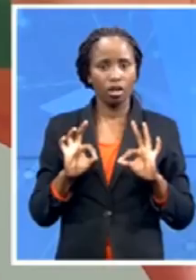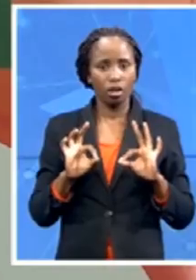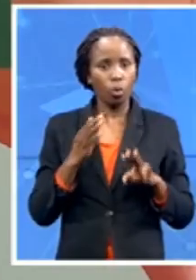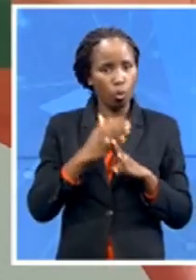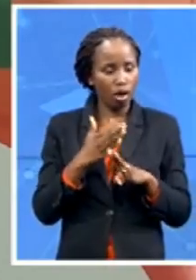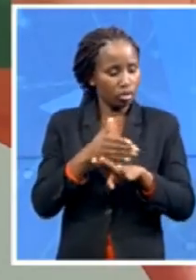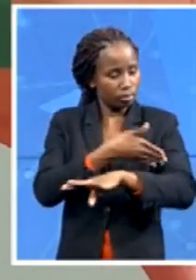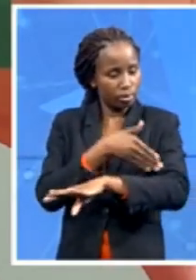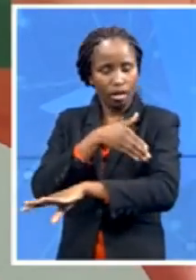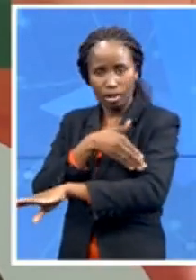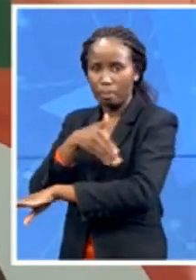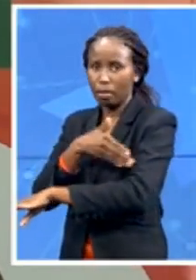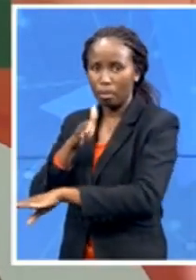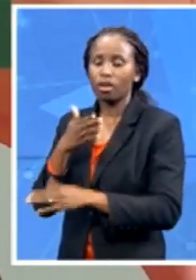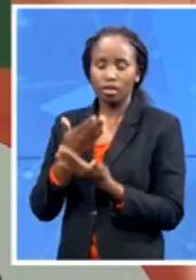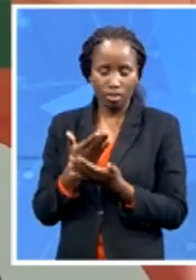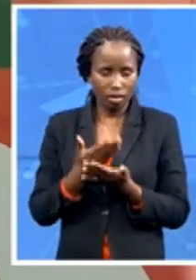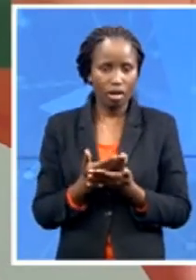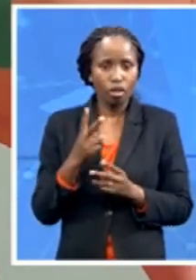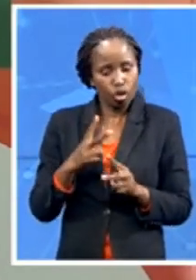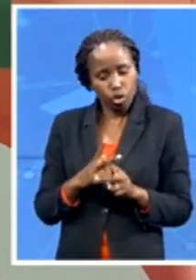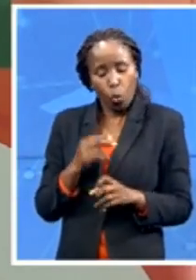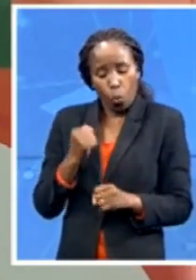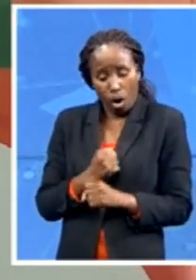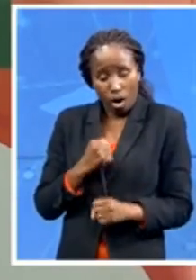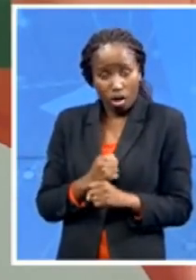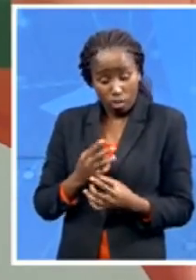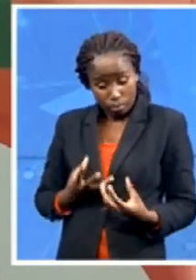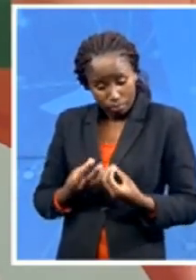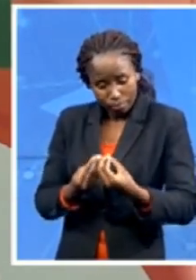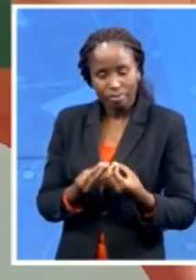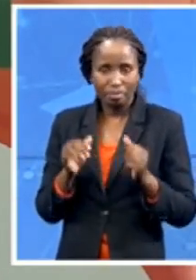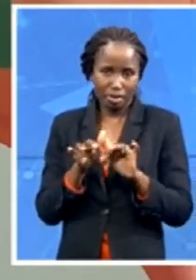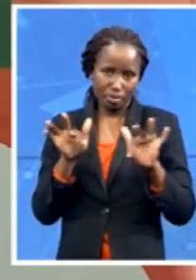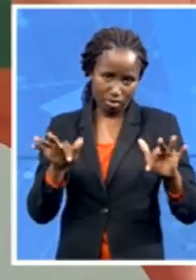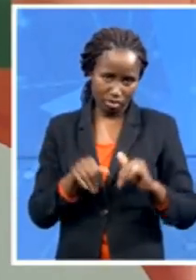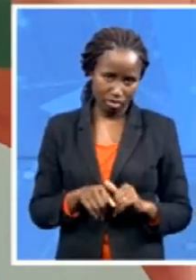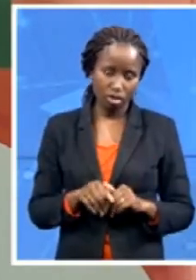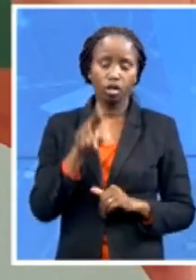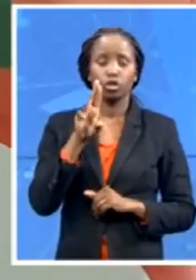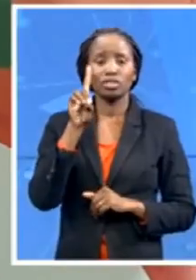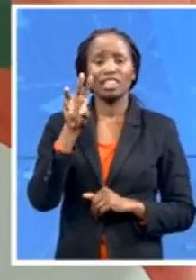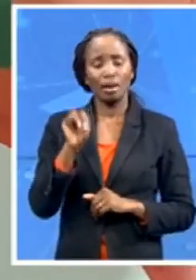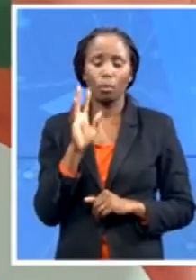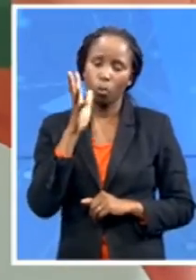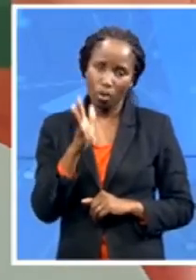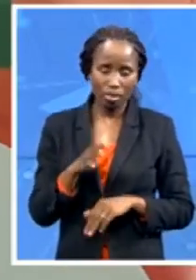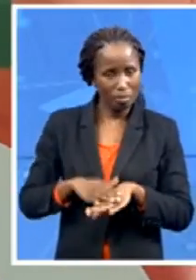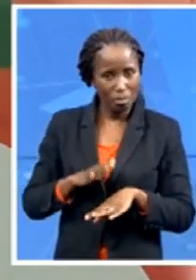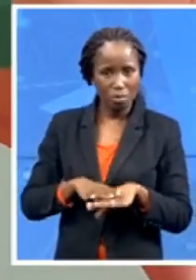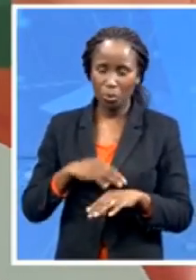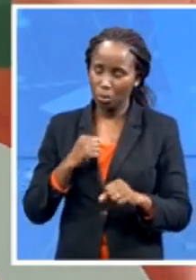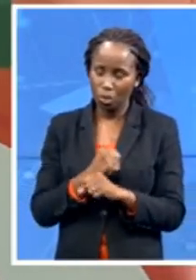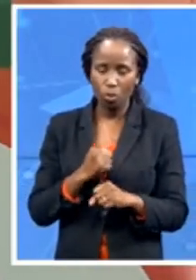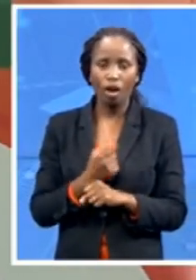closer to the people. UDM will endeavor to cultivate healthy relationships between